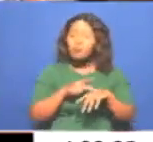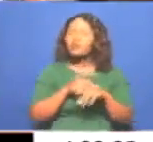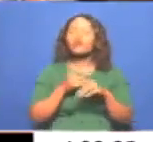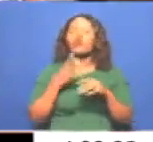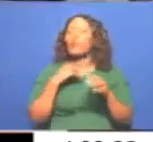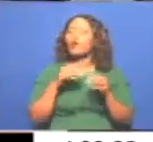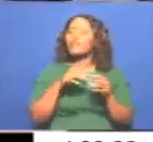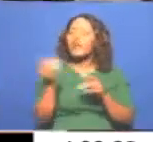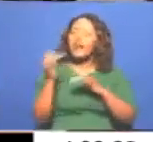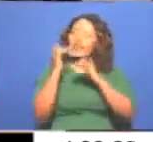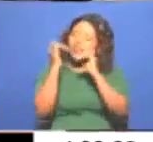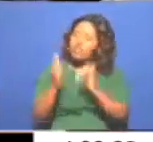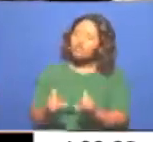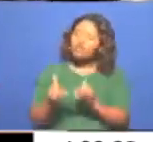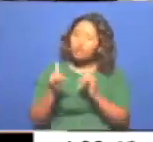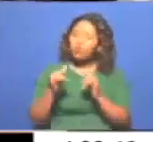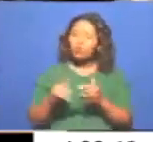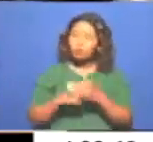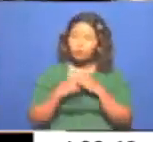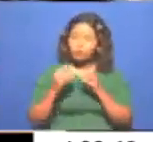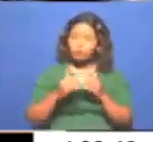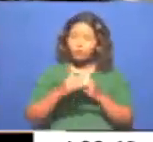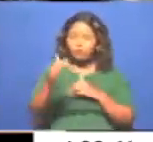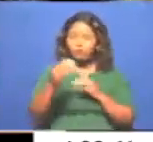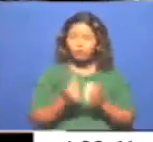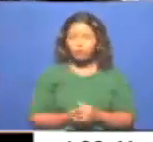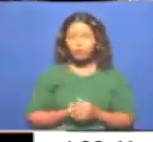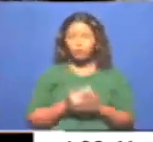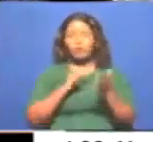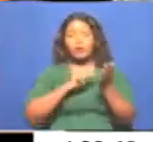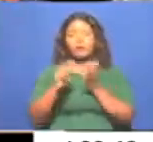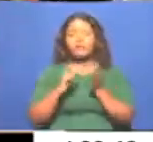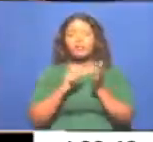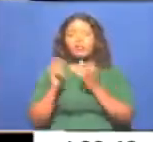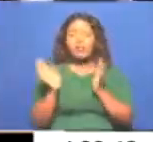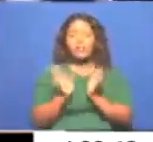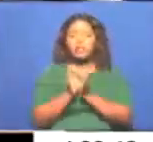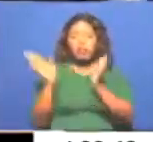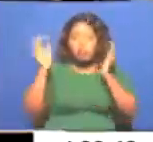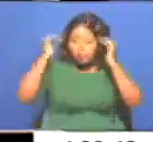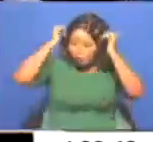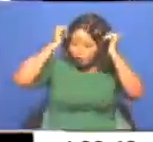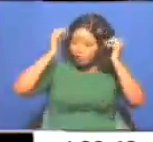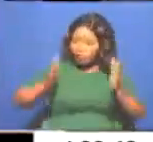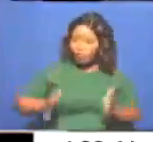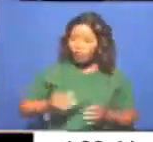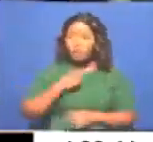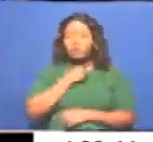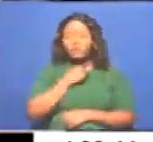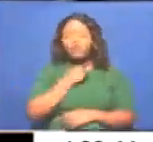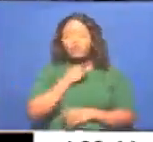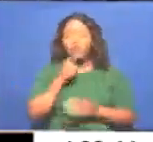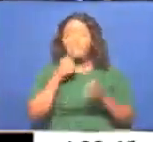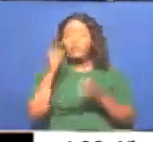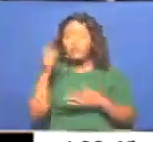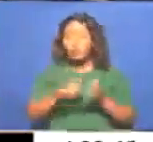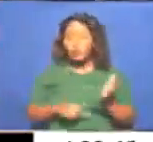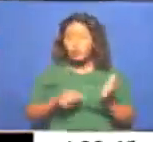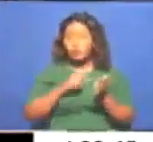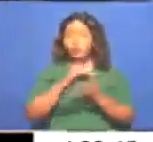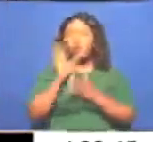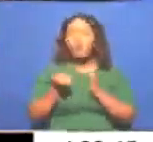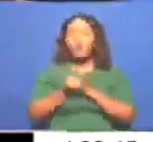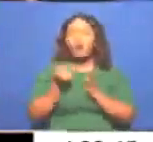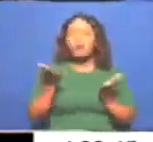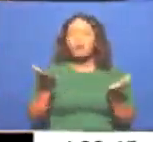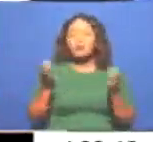basi tuanze afresh. Winnie Bok, the secretary general of the students' union, said that the two tutors were sent parking on allegations